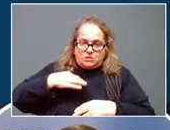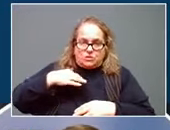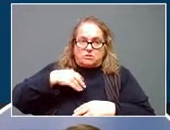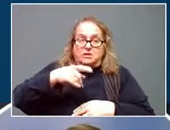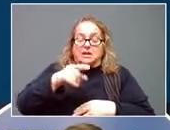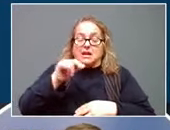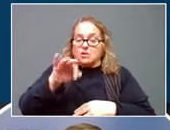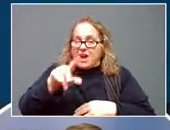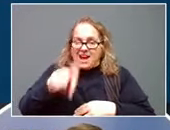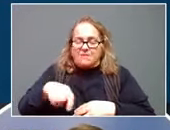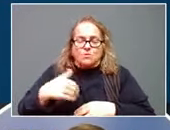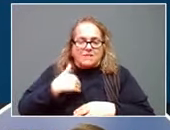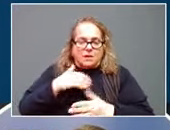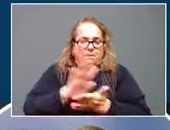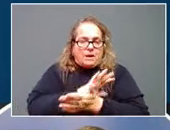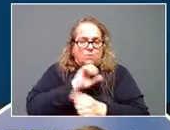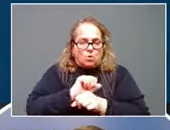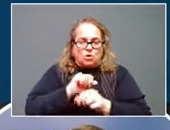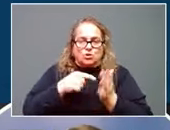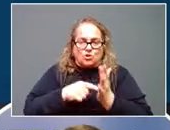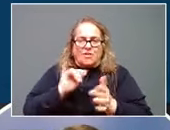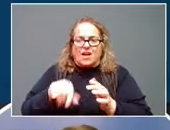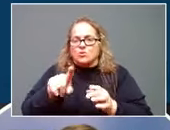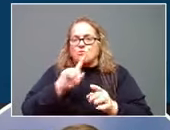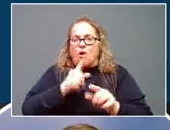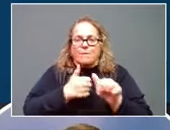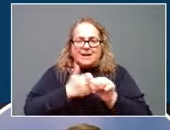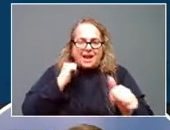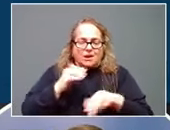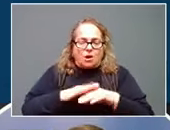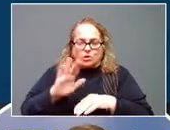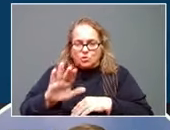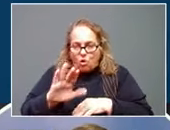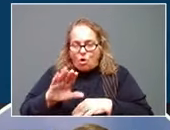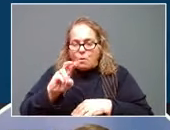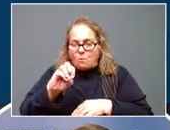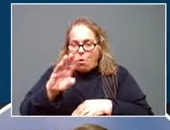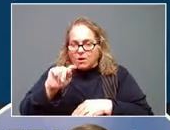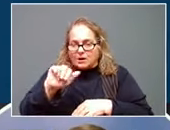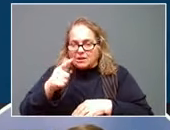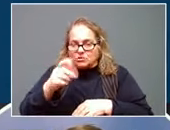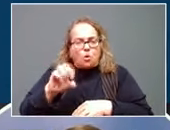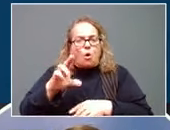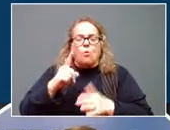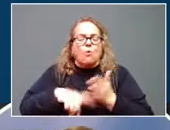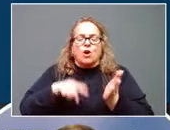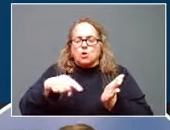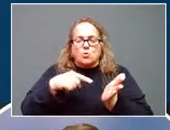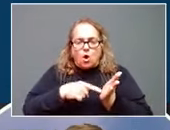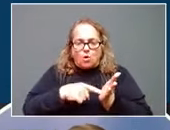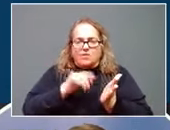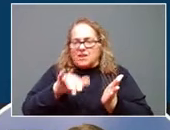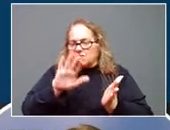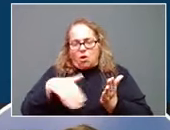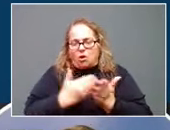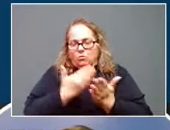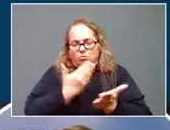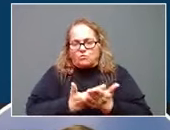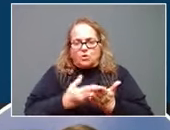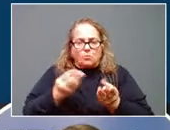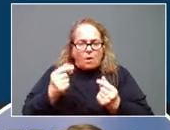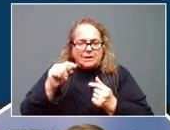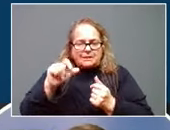to have paperwork showing you're behind on your mortgage or what you owe. I mean, all of this is proof of what you owe. So property tax bills, if